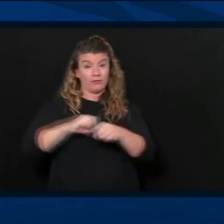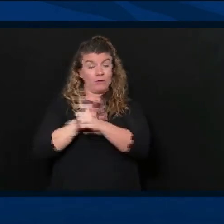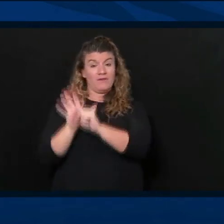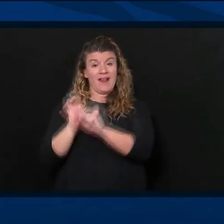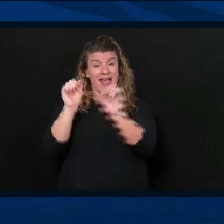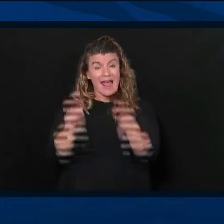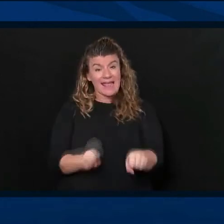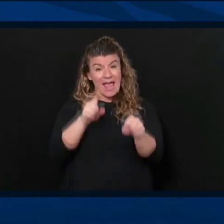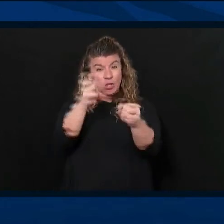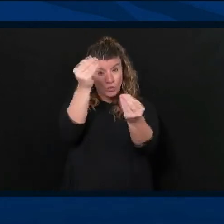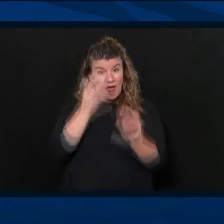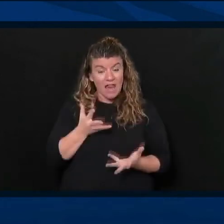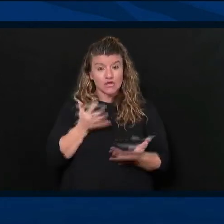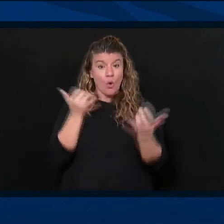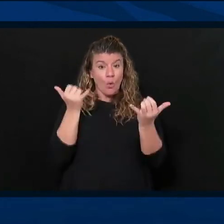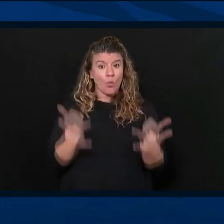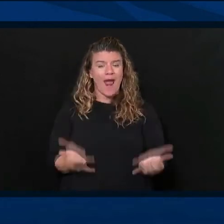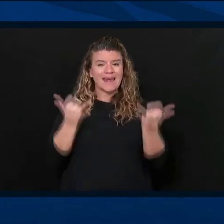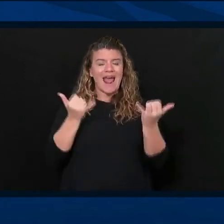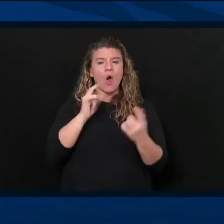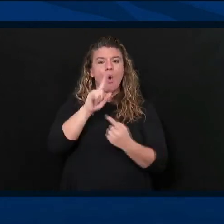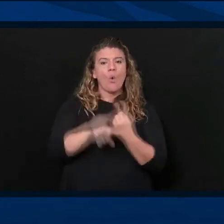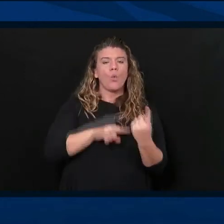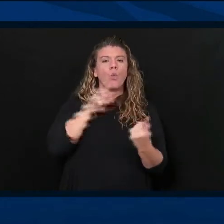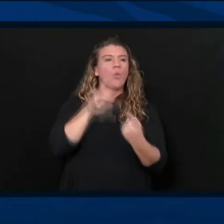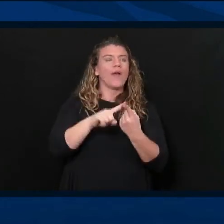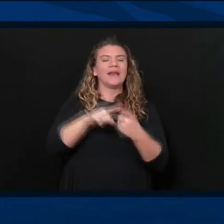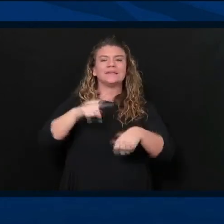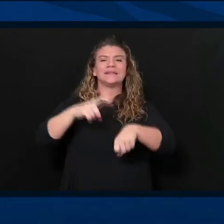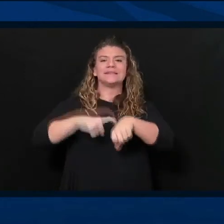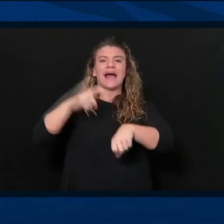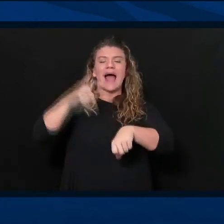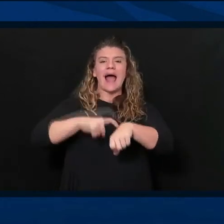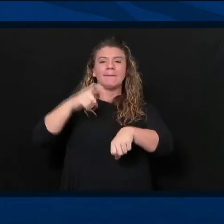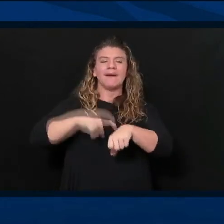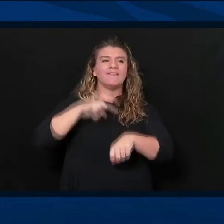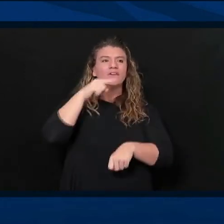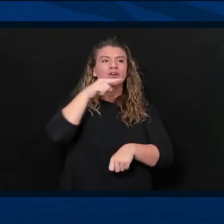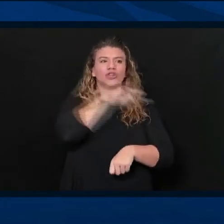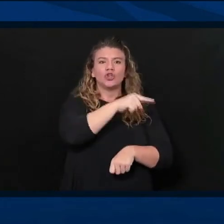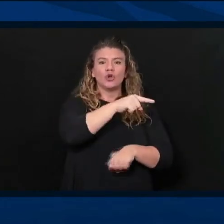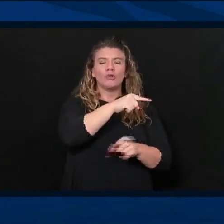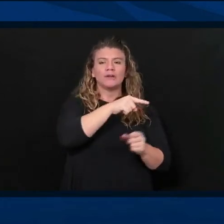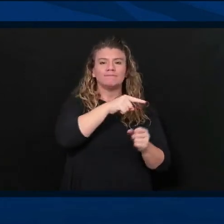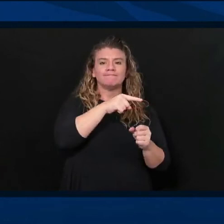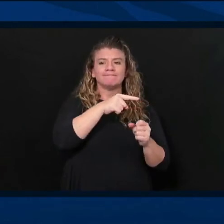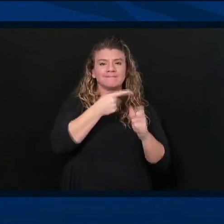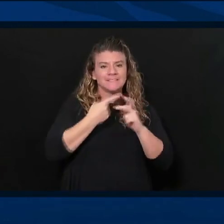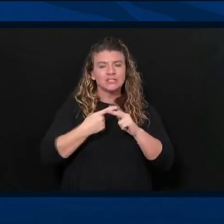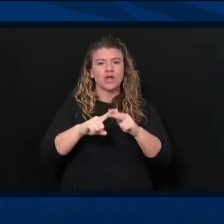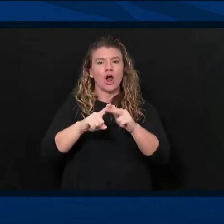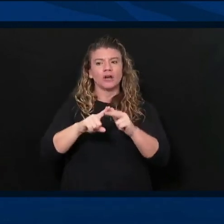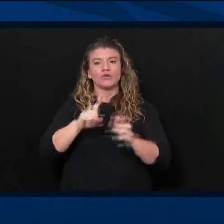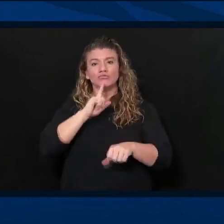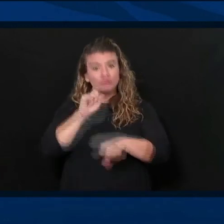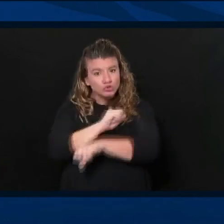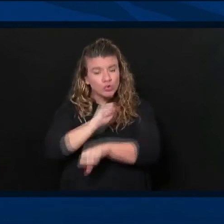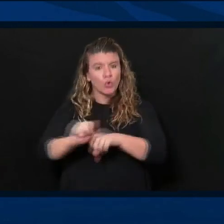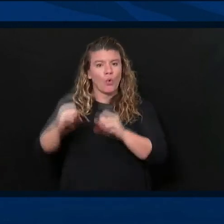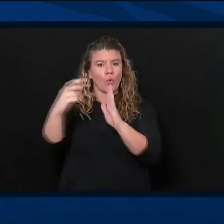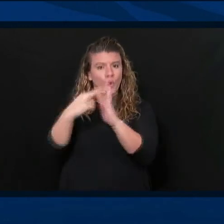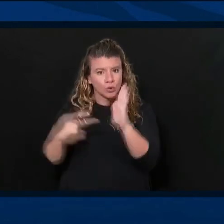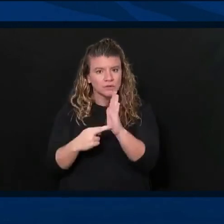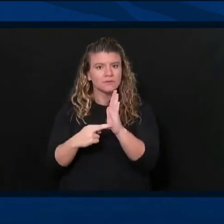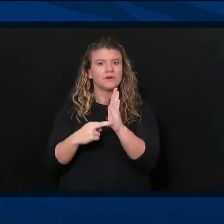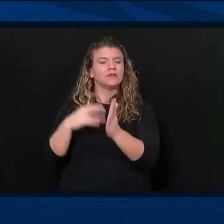you tell us right now, when is it time for you to step in and implement enforceable rules to mitigate spread